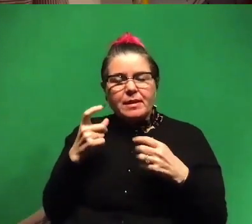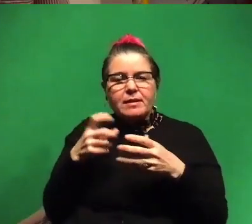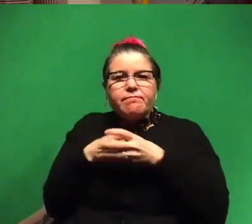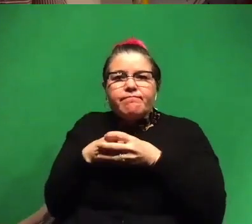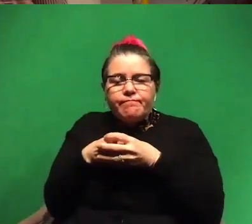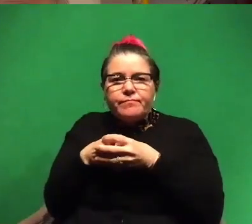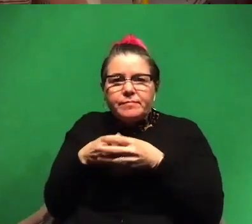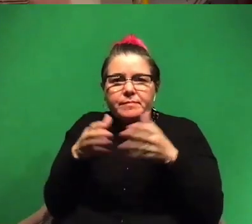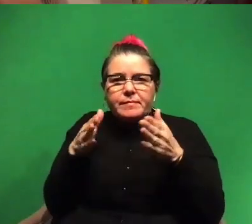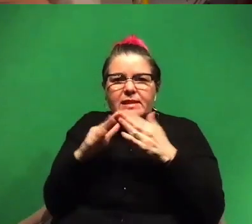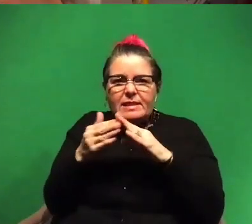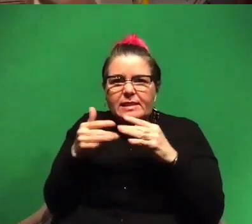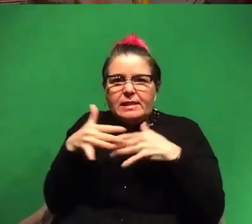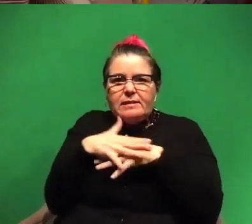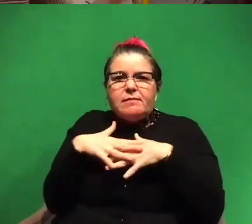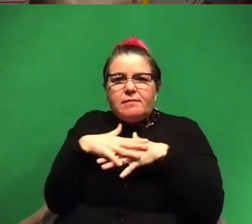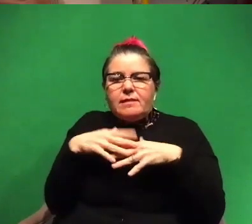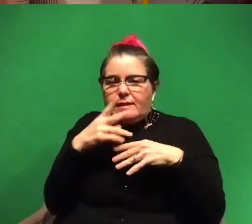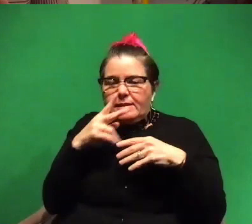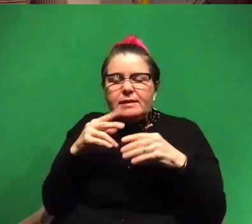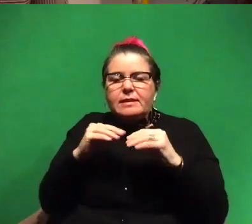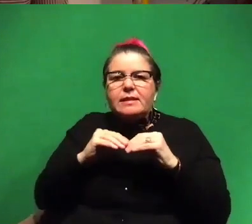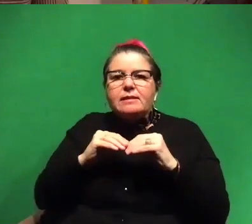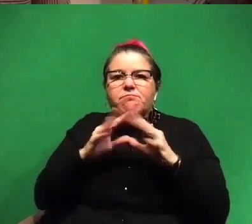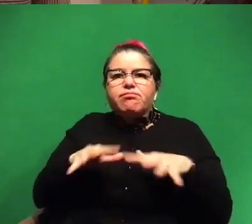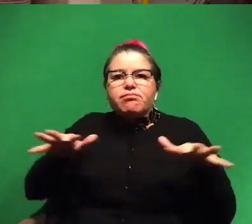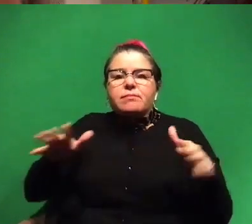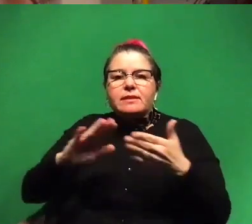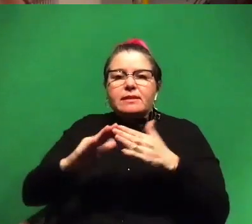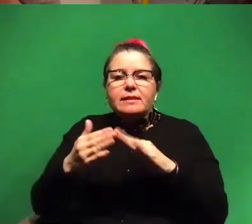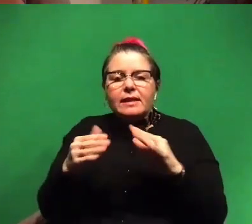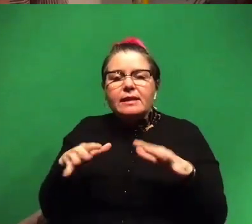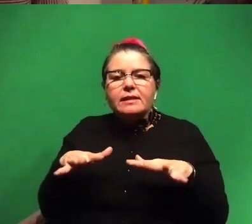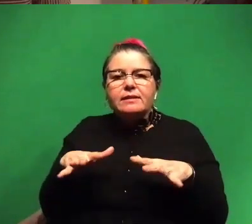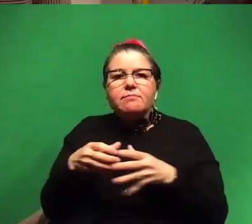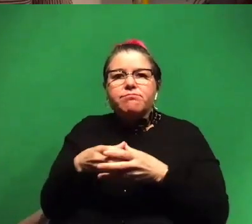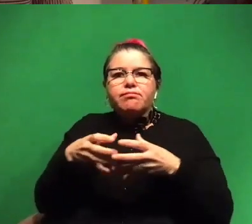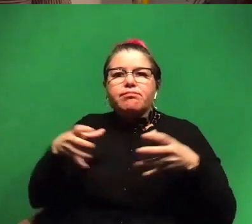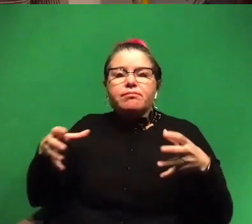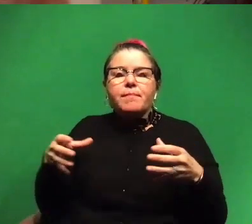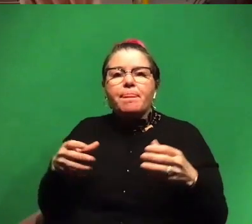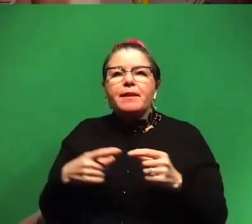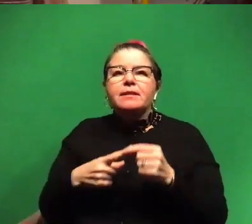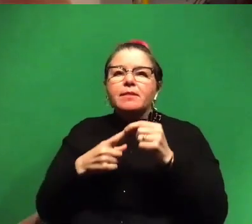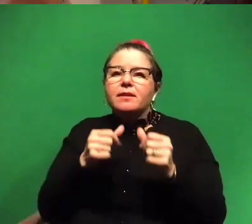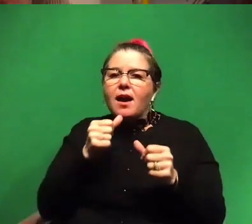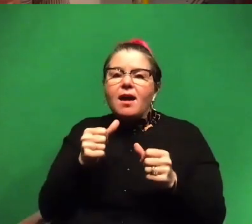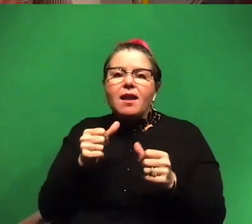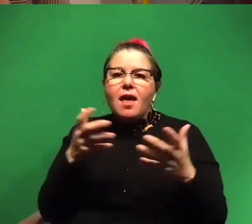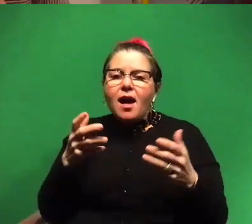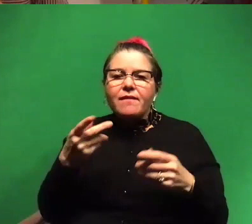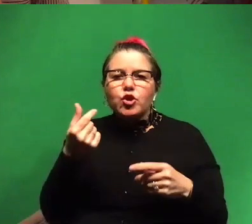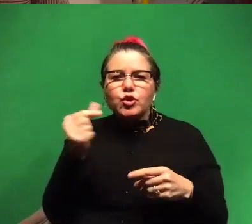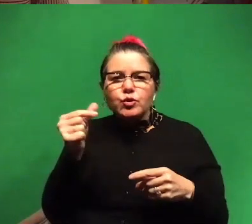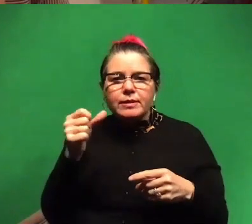concentrated, right? Like you can just see sprawling cities, especially when there's not a lot of like park space or green space.